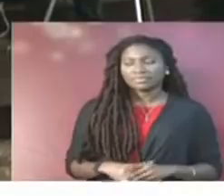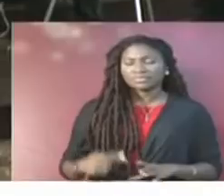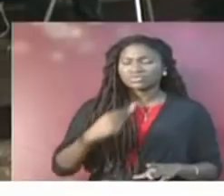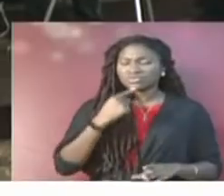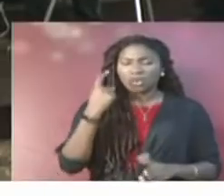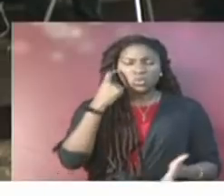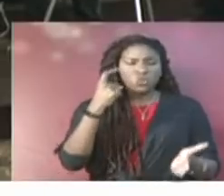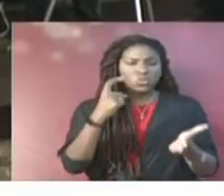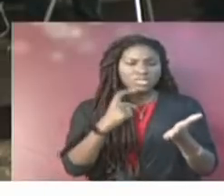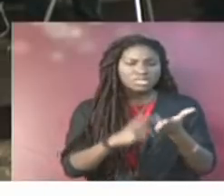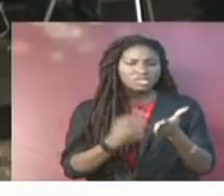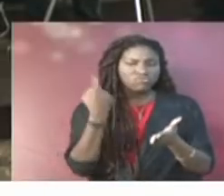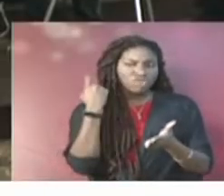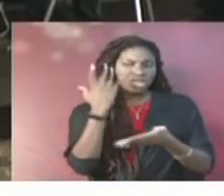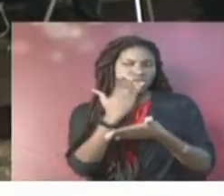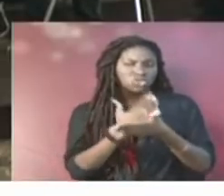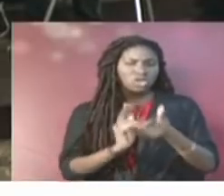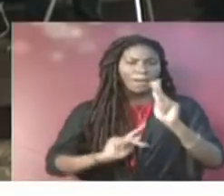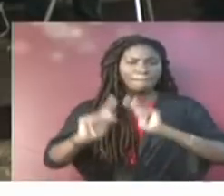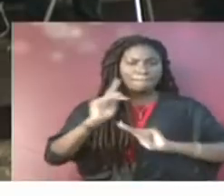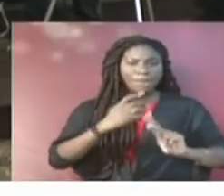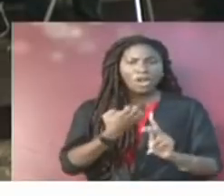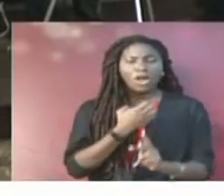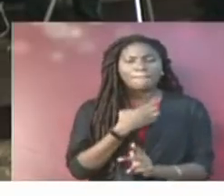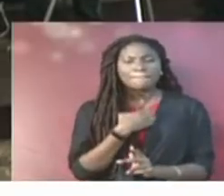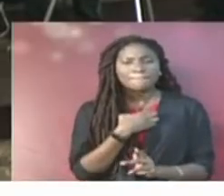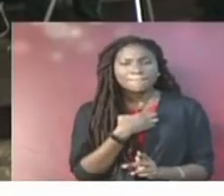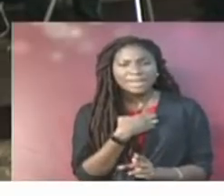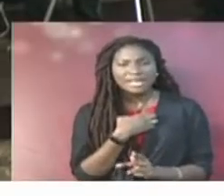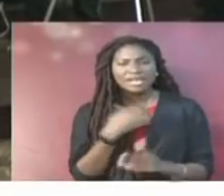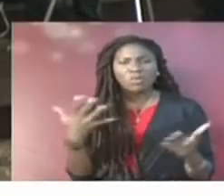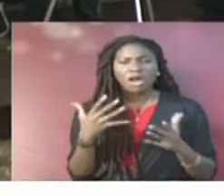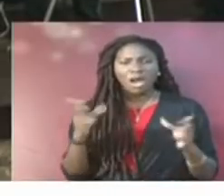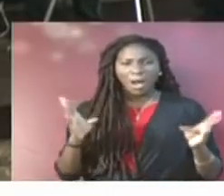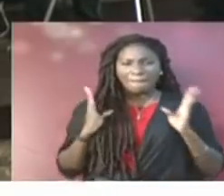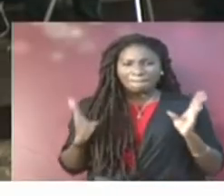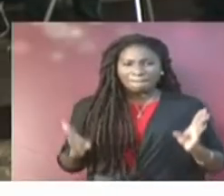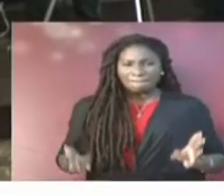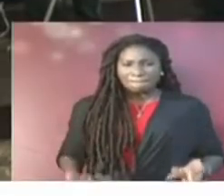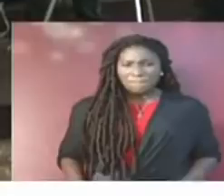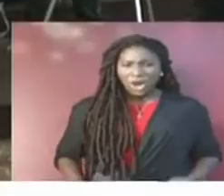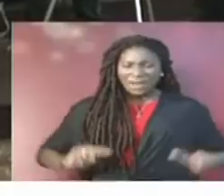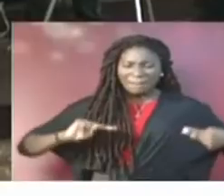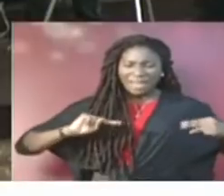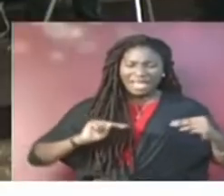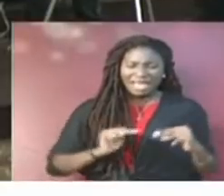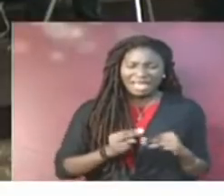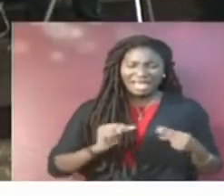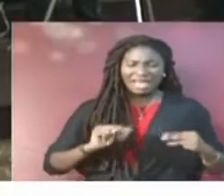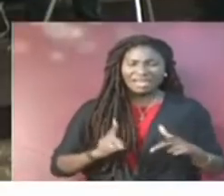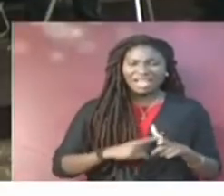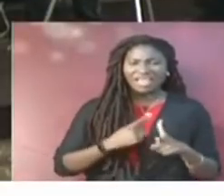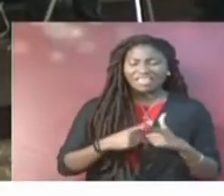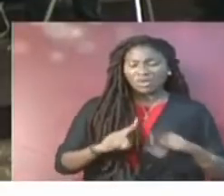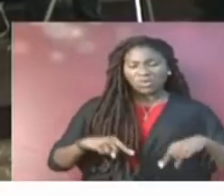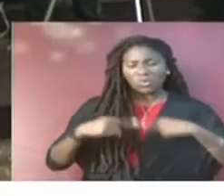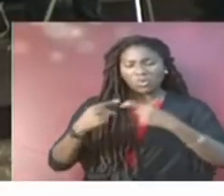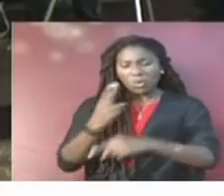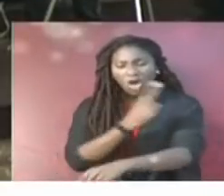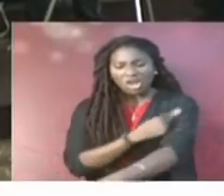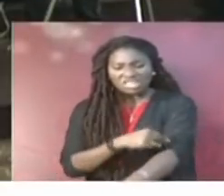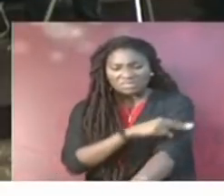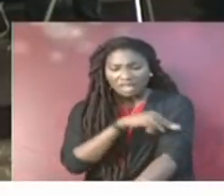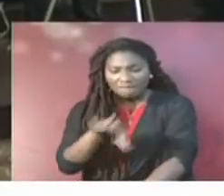complaining recently that they have, as you mentioned, little symptoms, just body pains, and then they just end up in hospital. Are there any